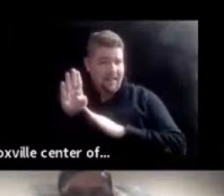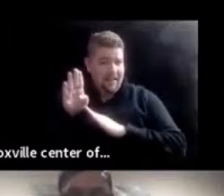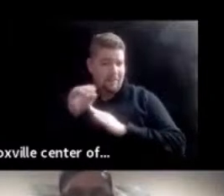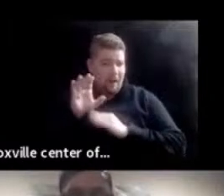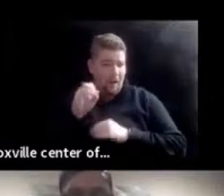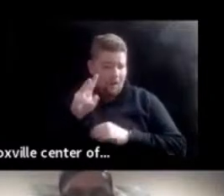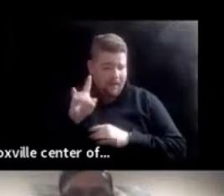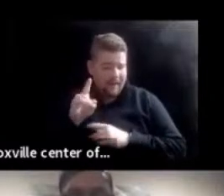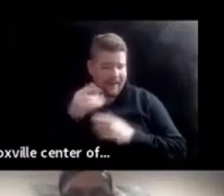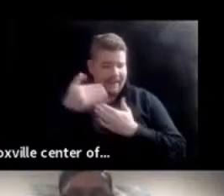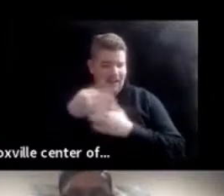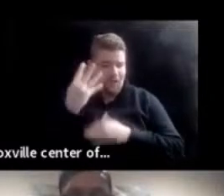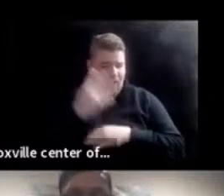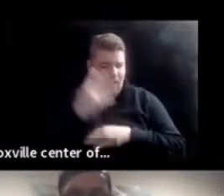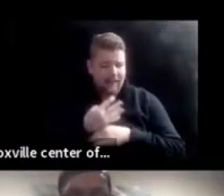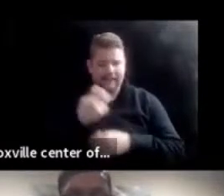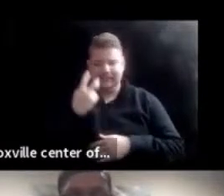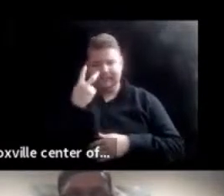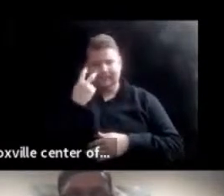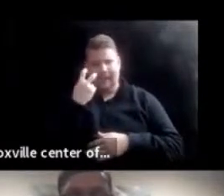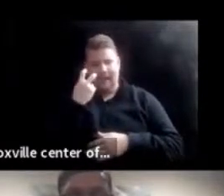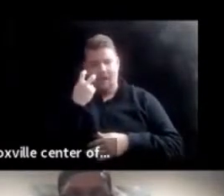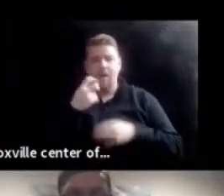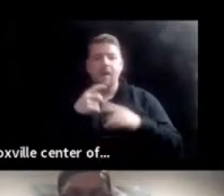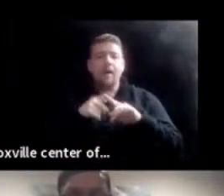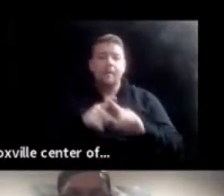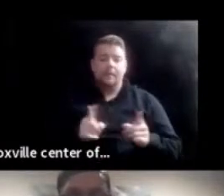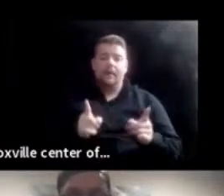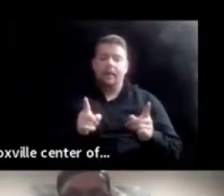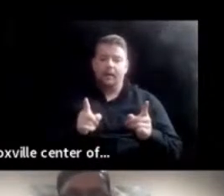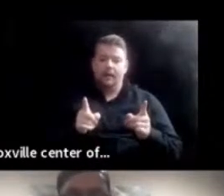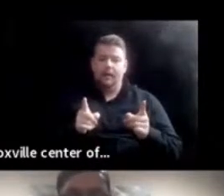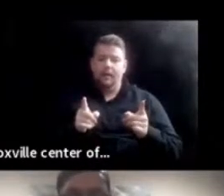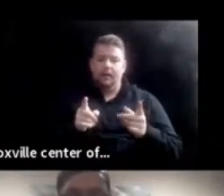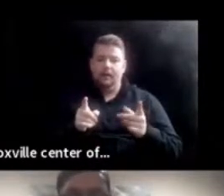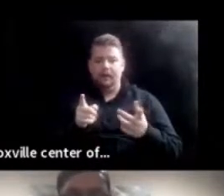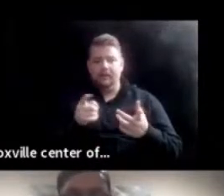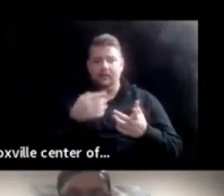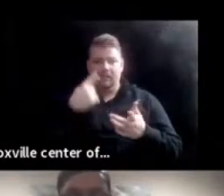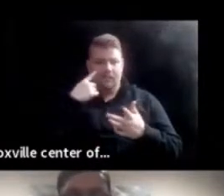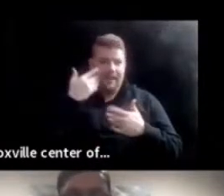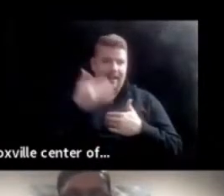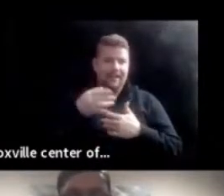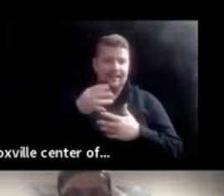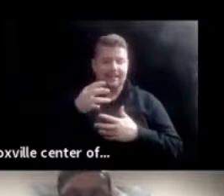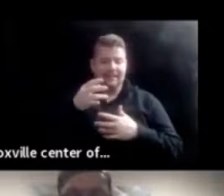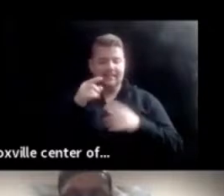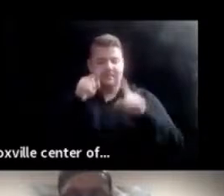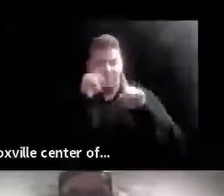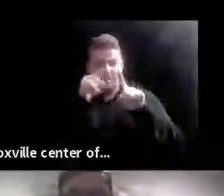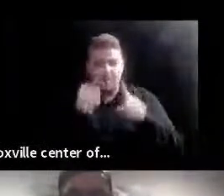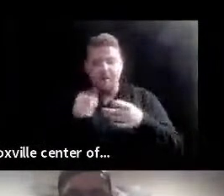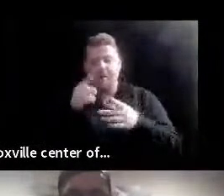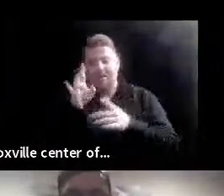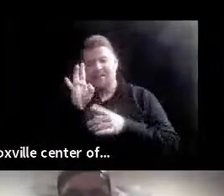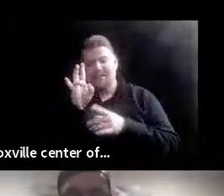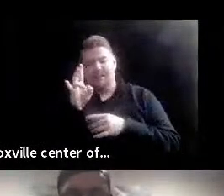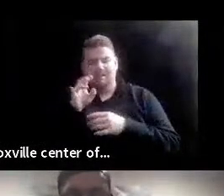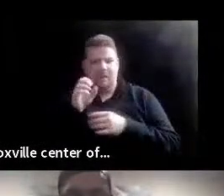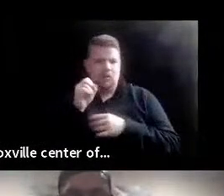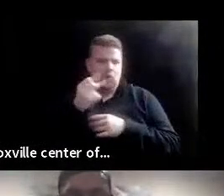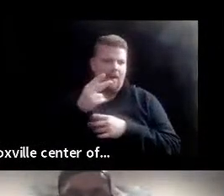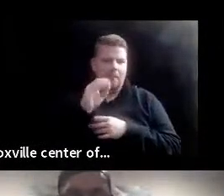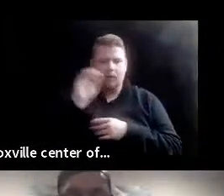4 days. And at the day 7 marker, it's about 12%, 5 to 12% of folks will